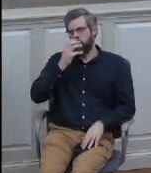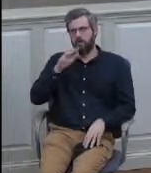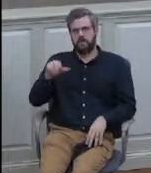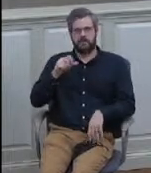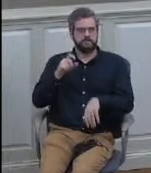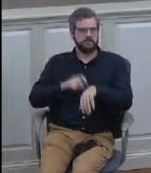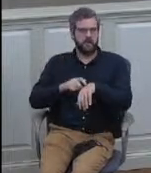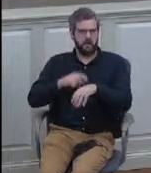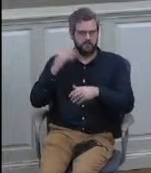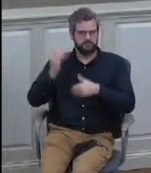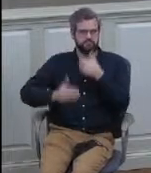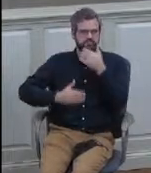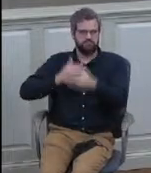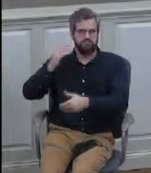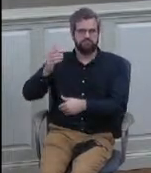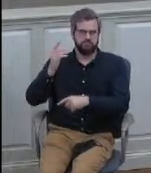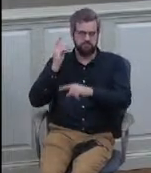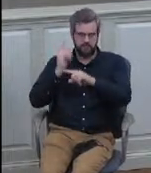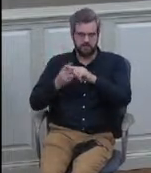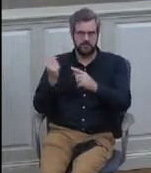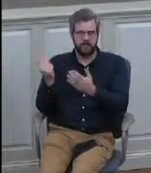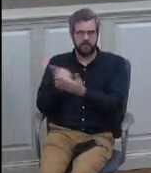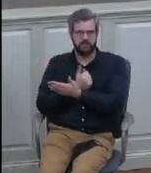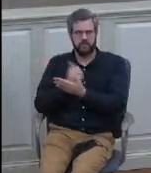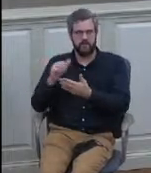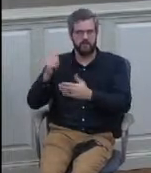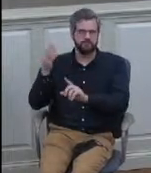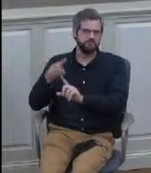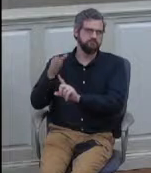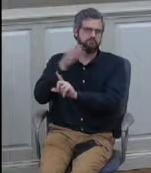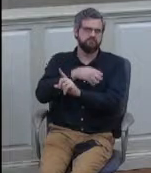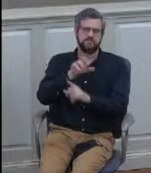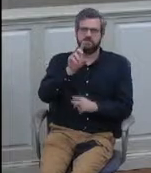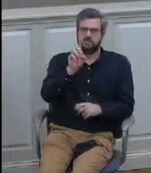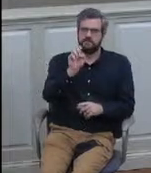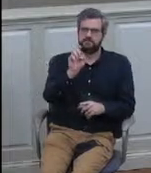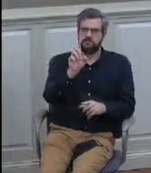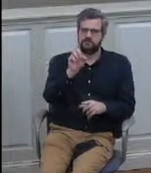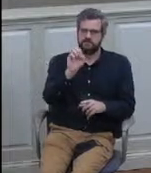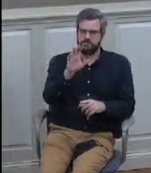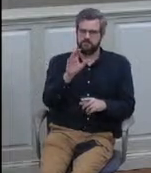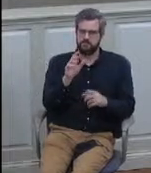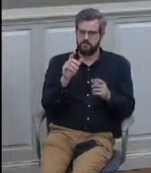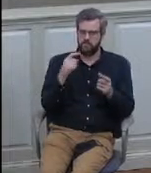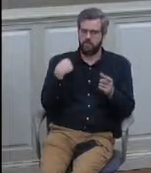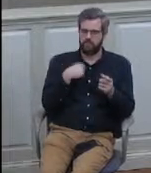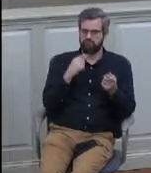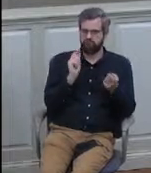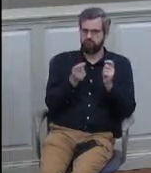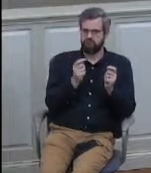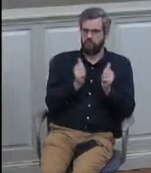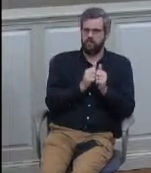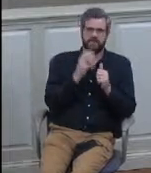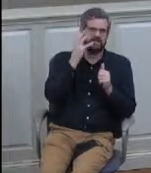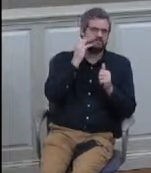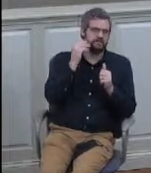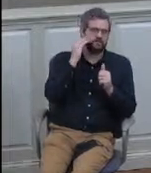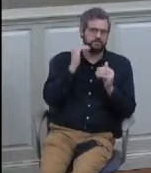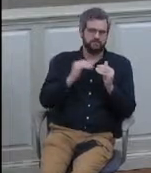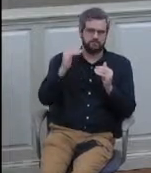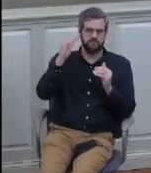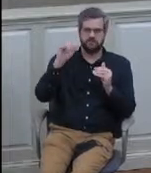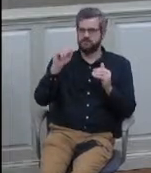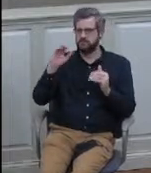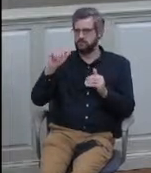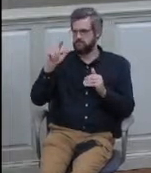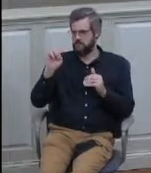that we did prior to back in December with the adjustments that we made with the experience scale. Of